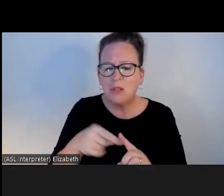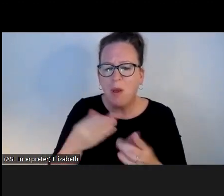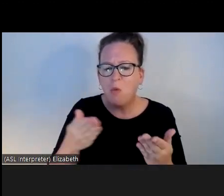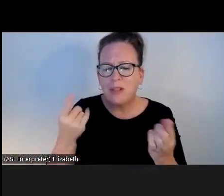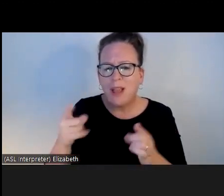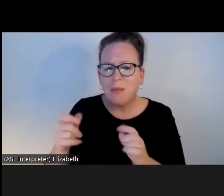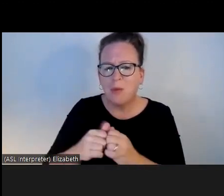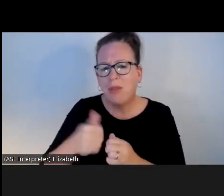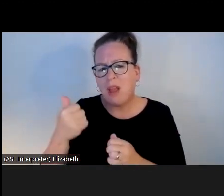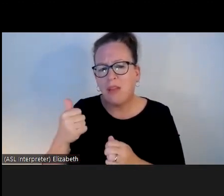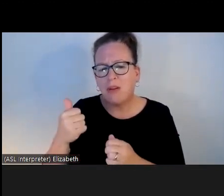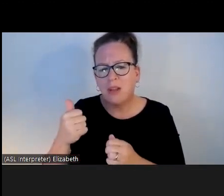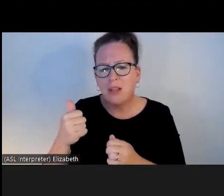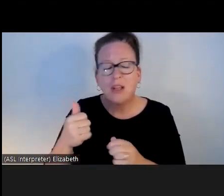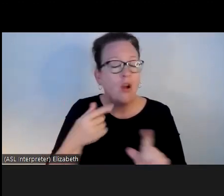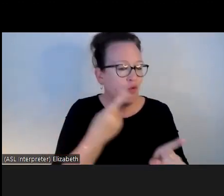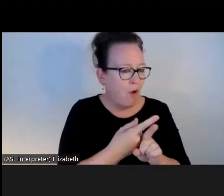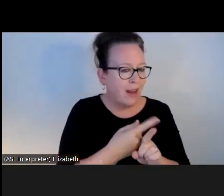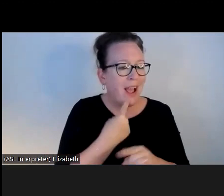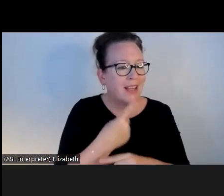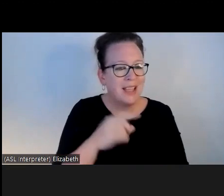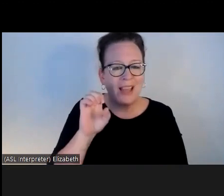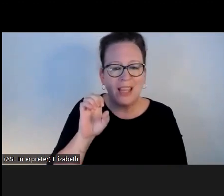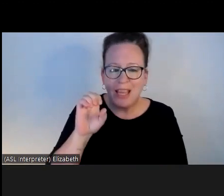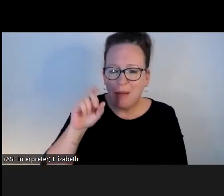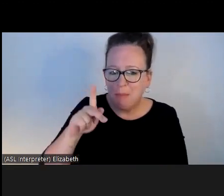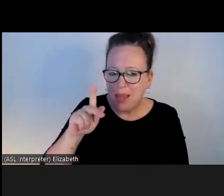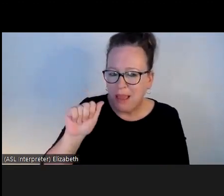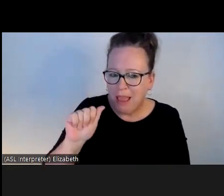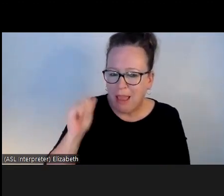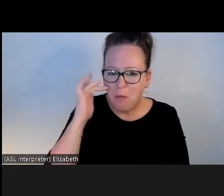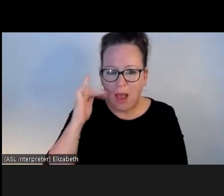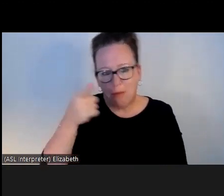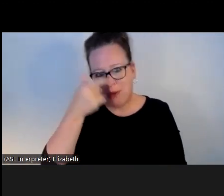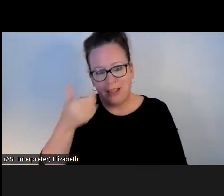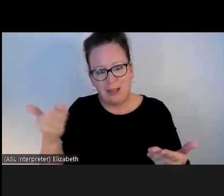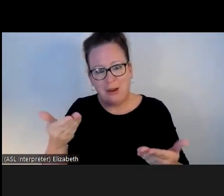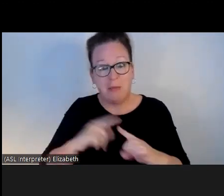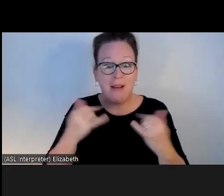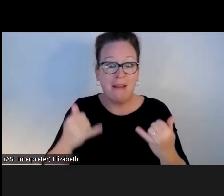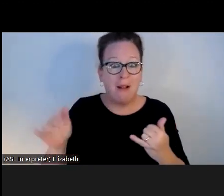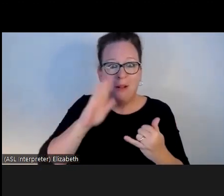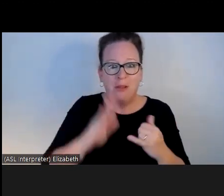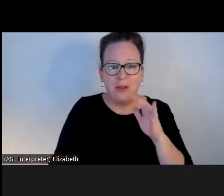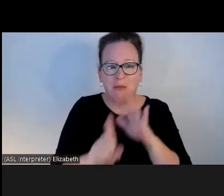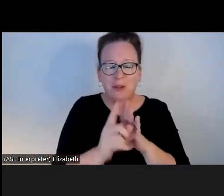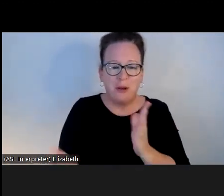Yeah, I use DEP as an example mainly because they're here, so maybe they won't ever come again to our council